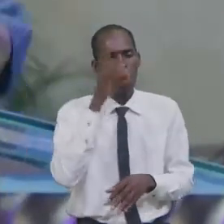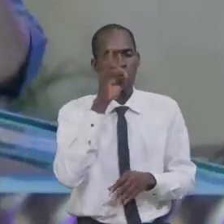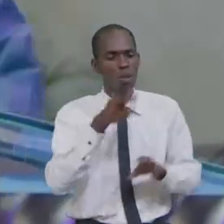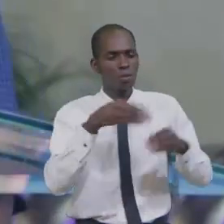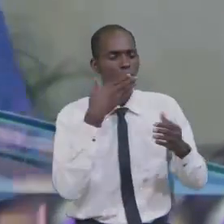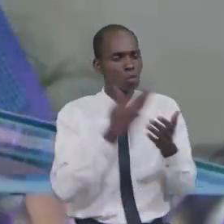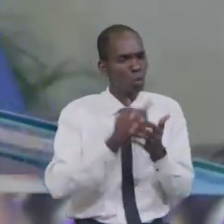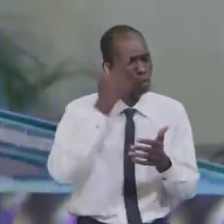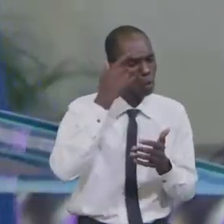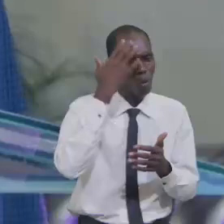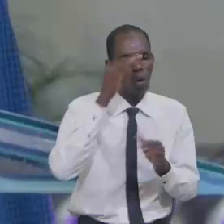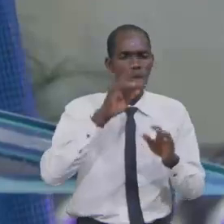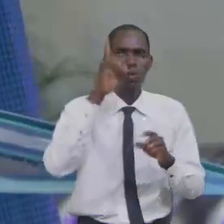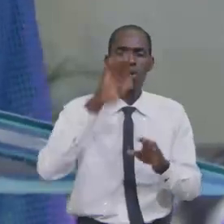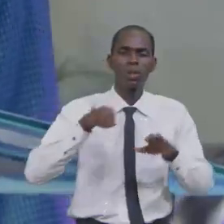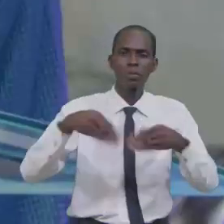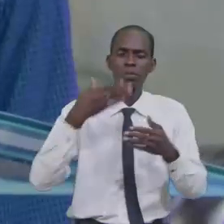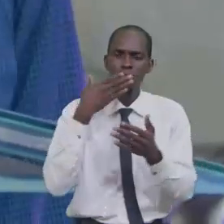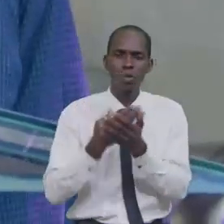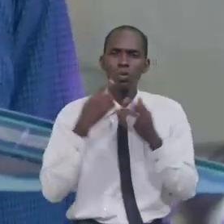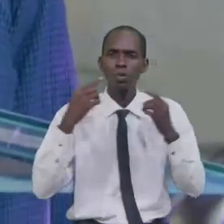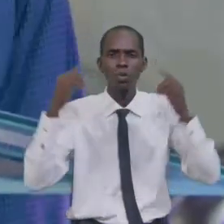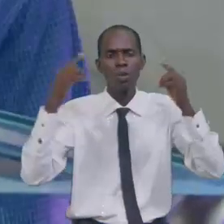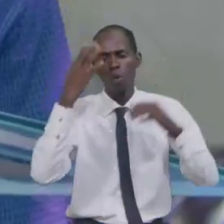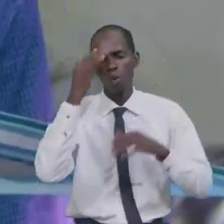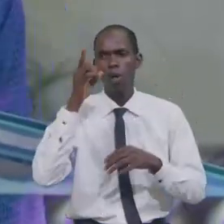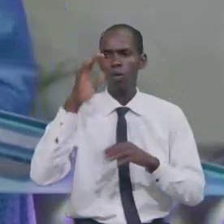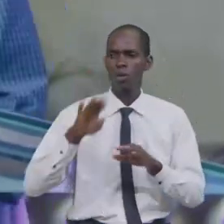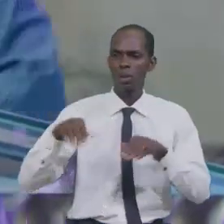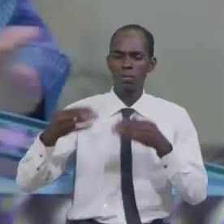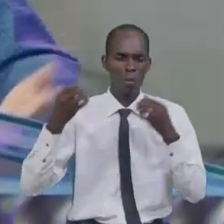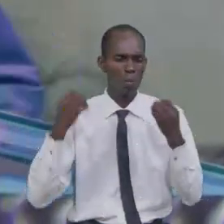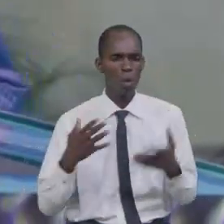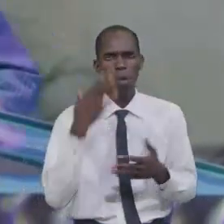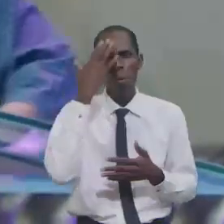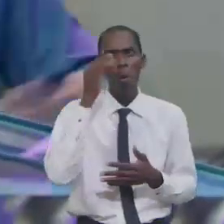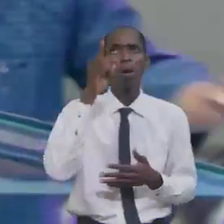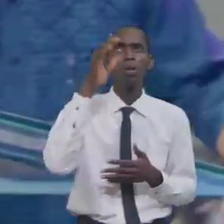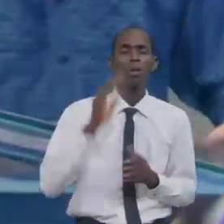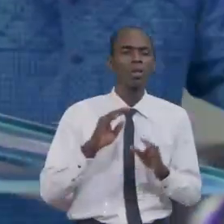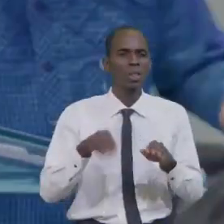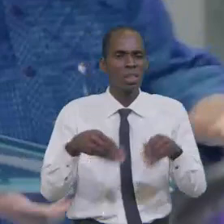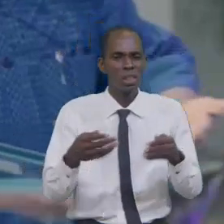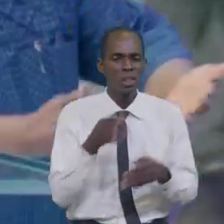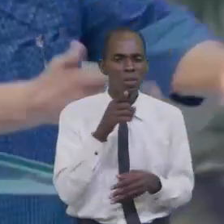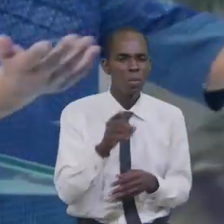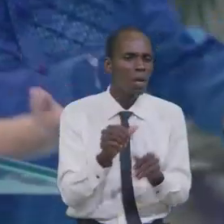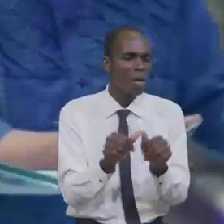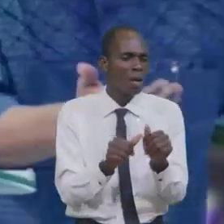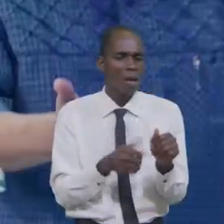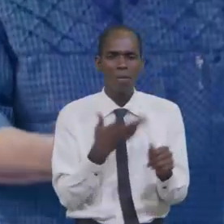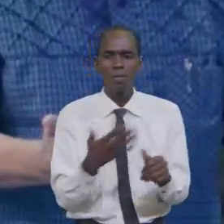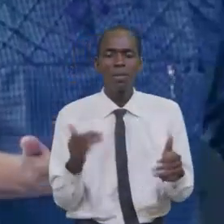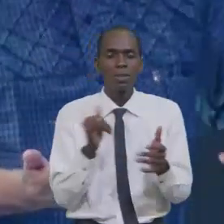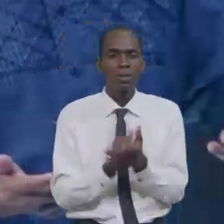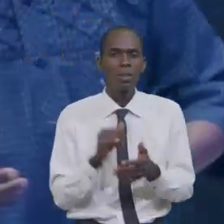gave him success, why God gave him plenty, why God gave him everything that his